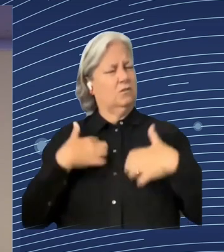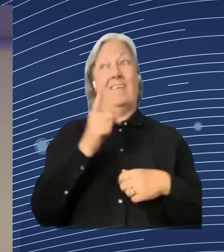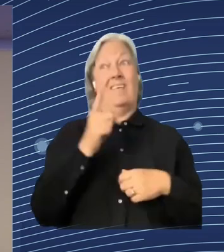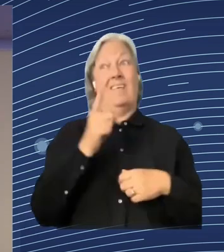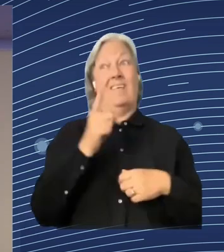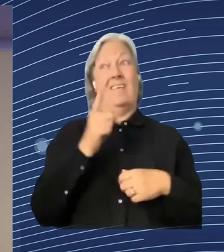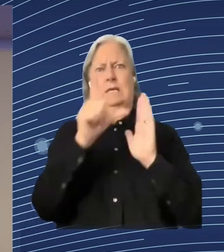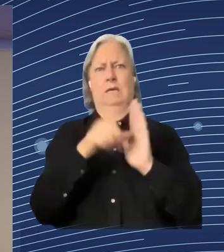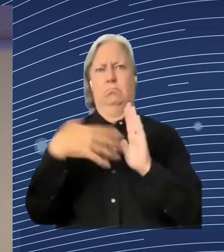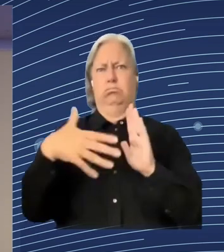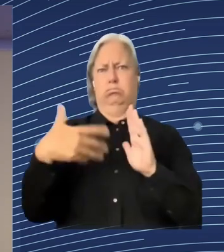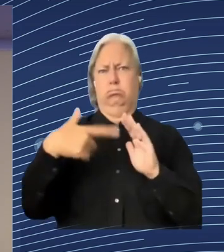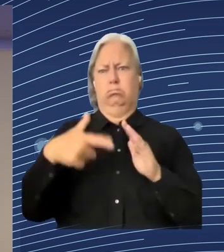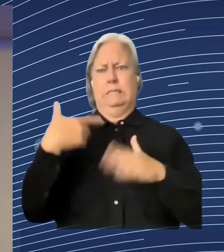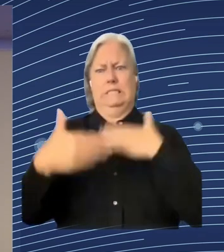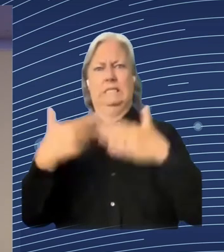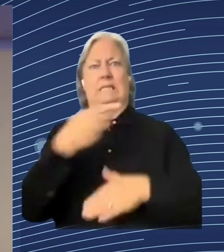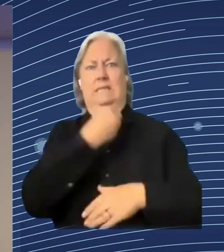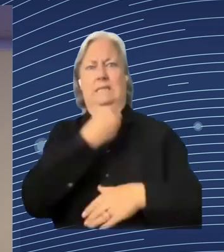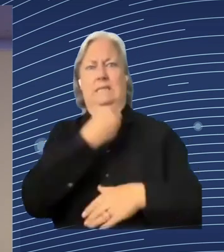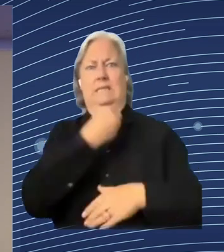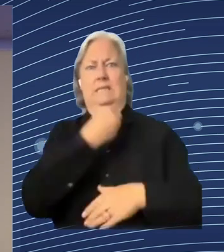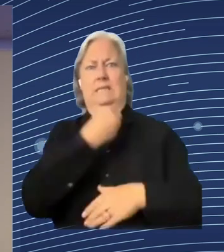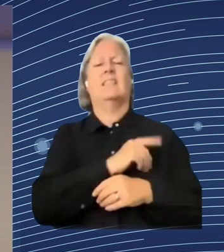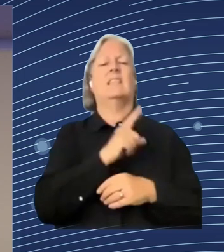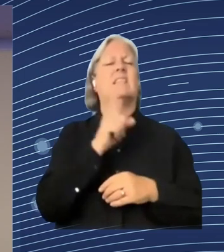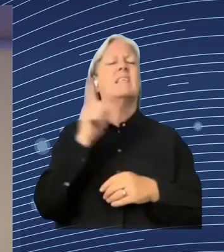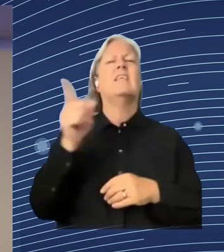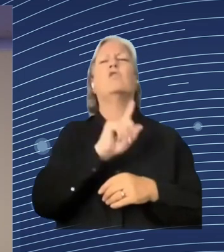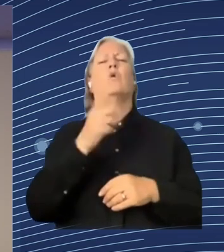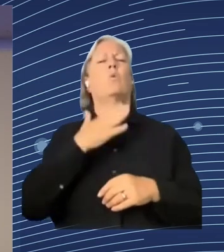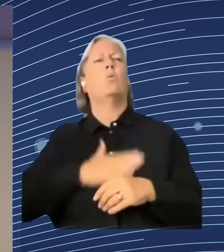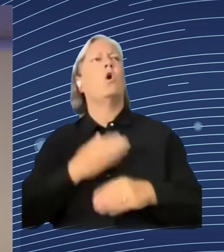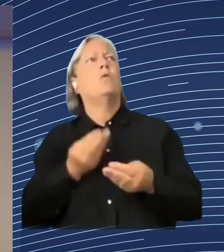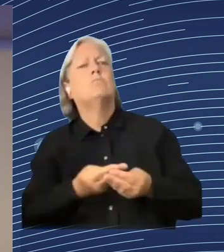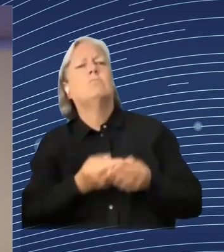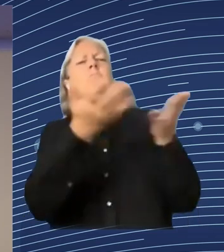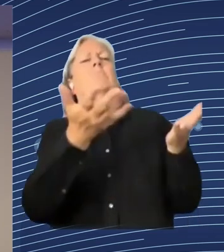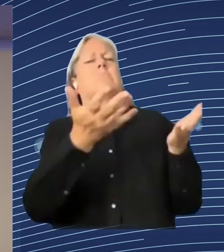administration doesn't want to release a code source in this case because